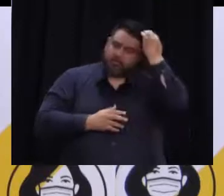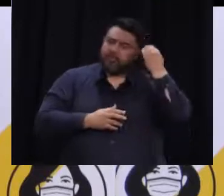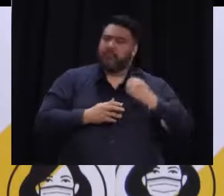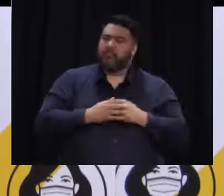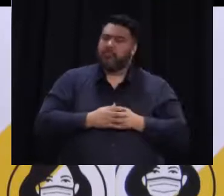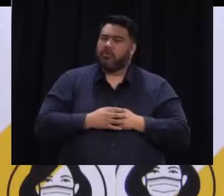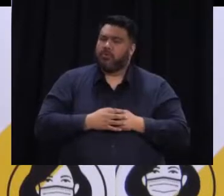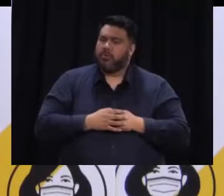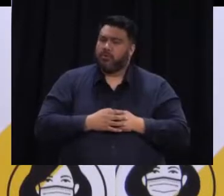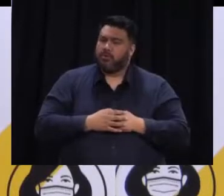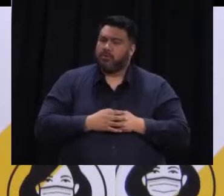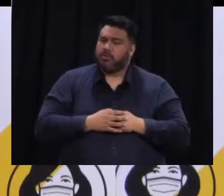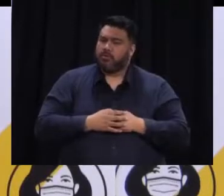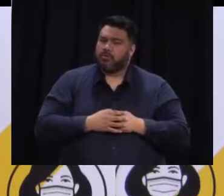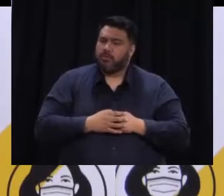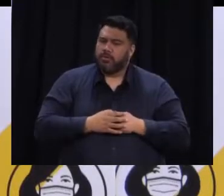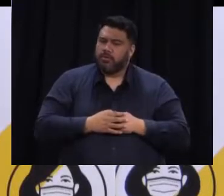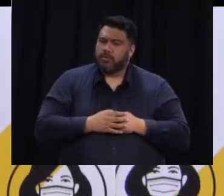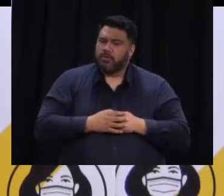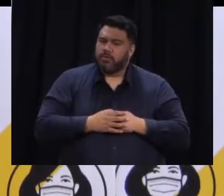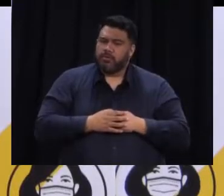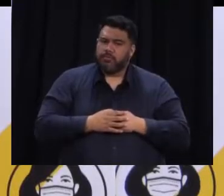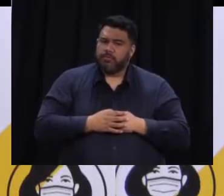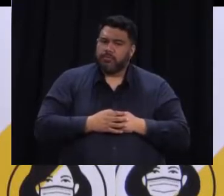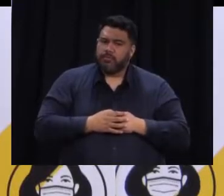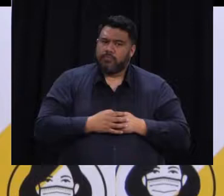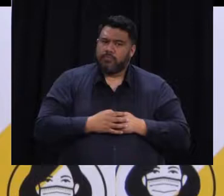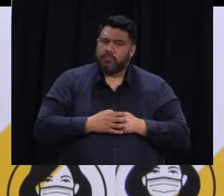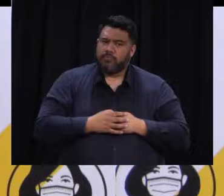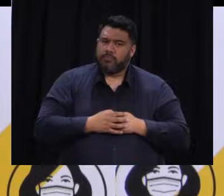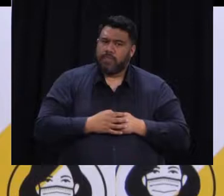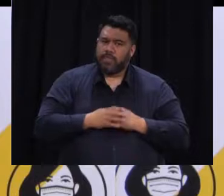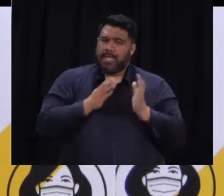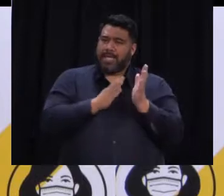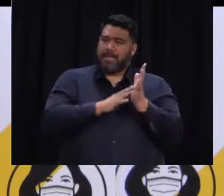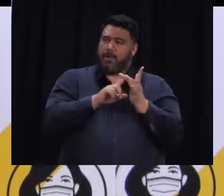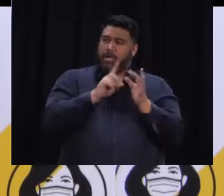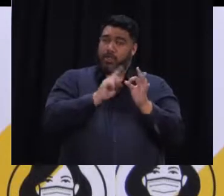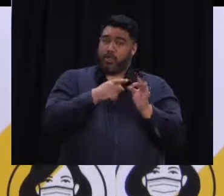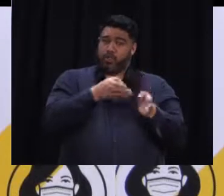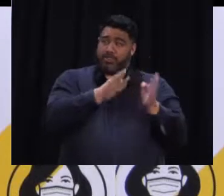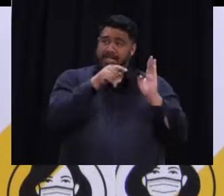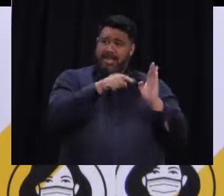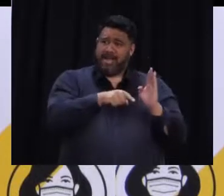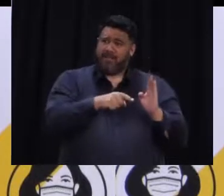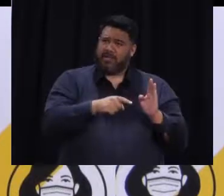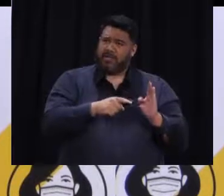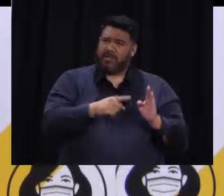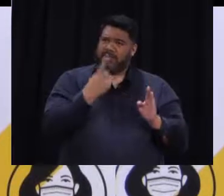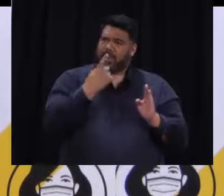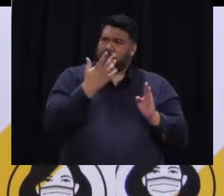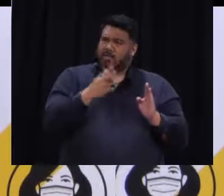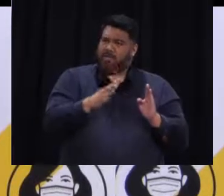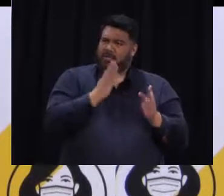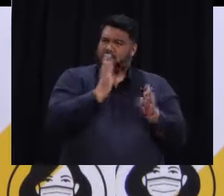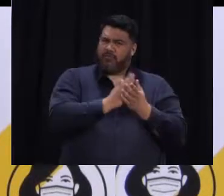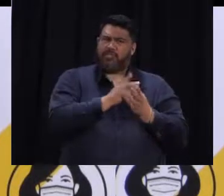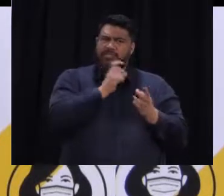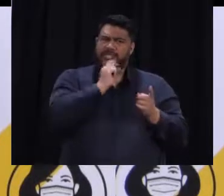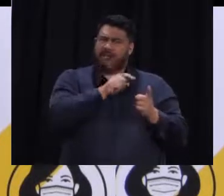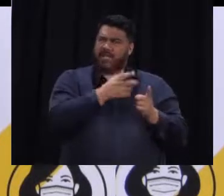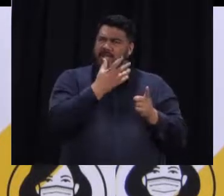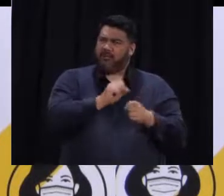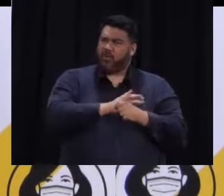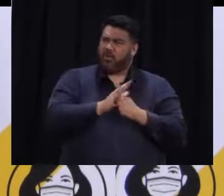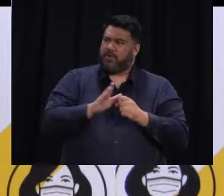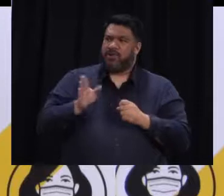reports that MIQ work has tested positive for COVID. Is there any more information that you have on that? The only reference I think you could be making is to the case